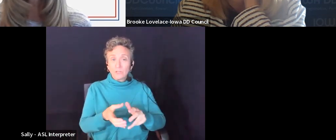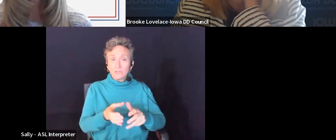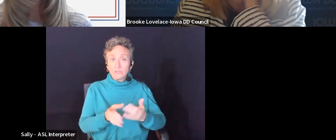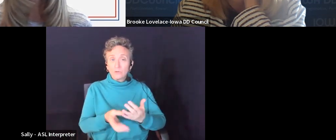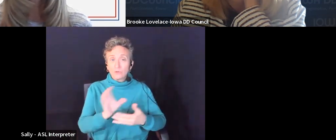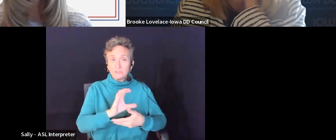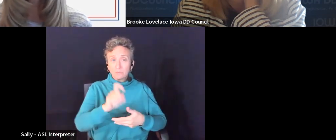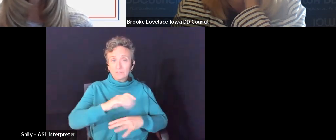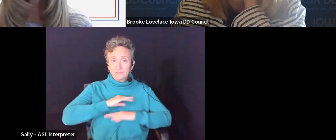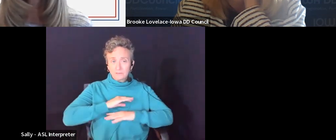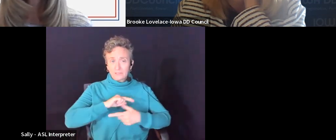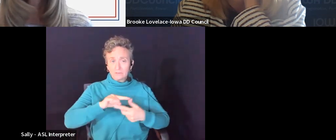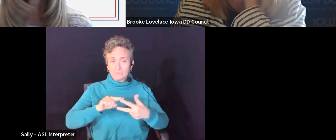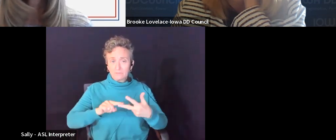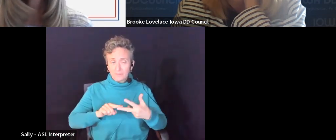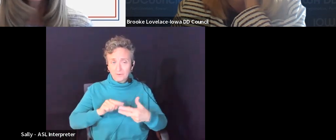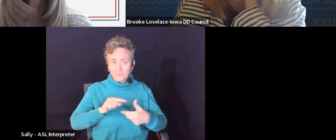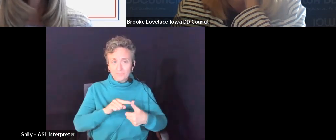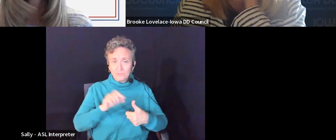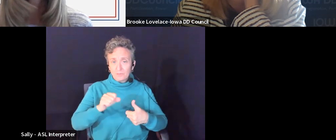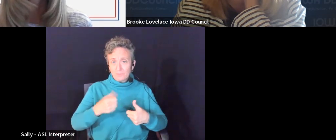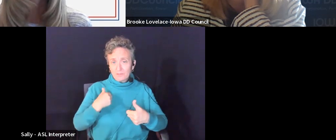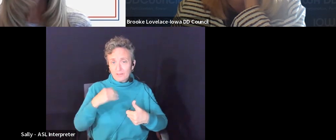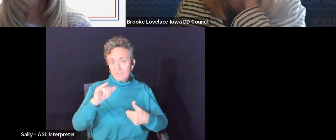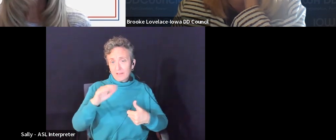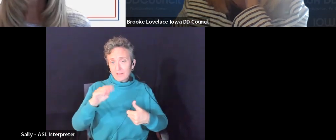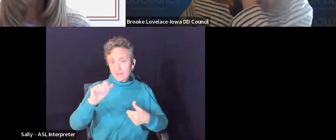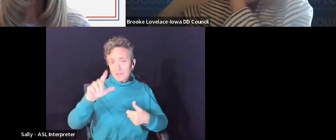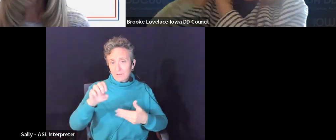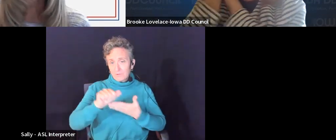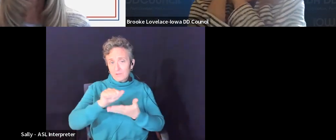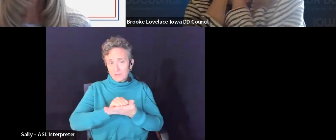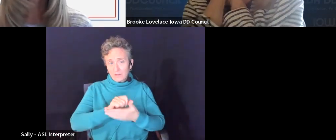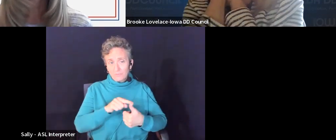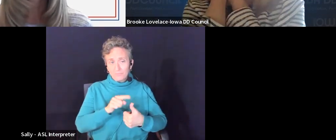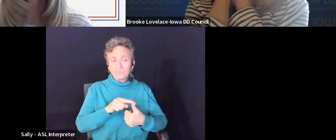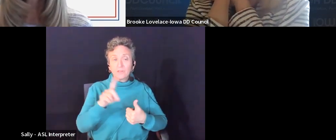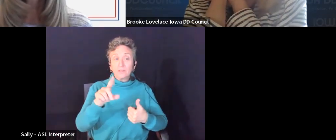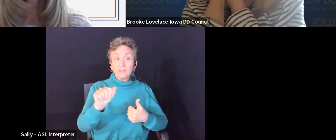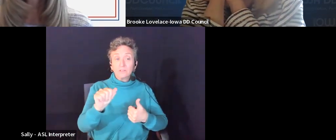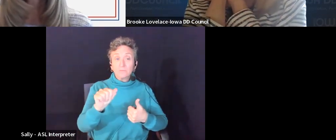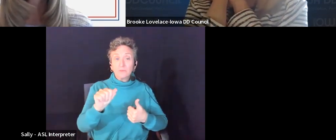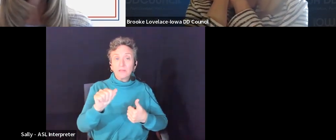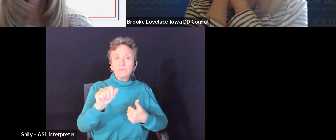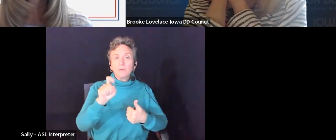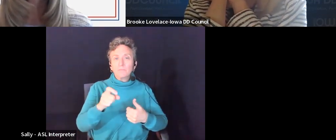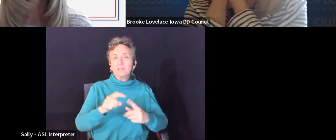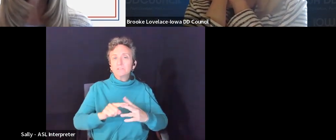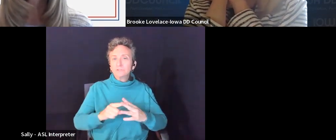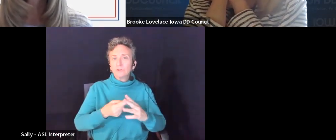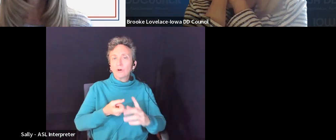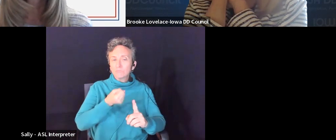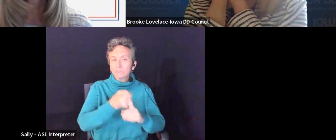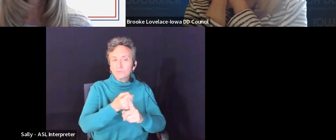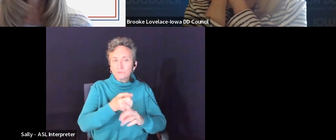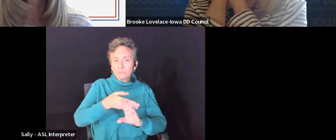met to have an IAble account. First, the disability has to have begun prior to